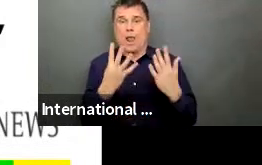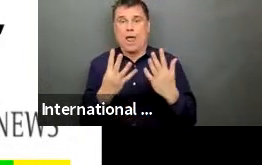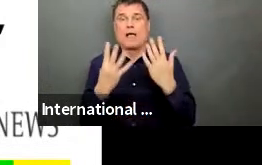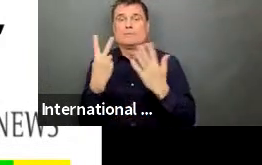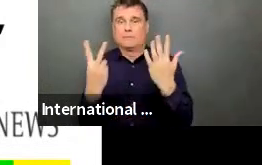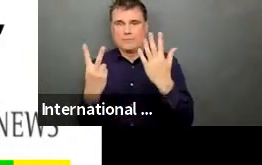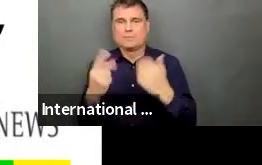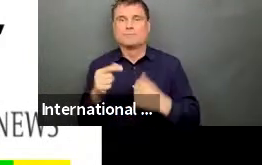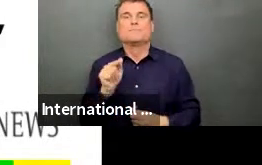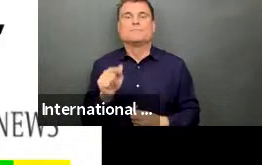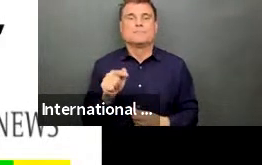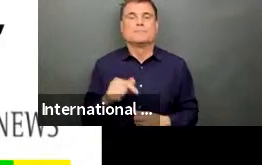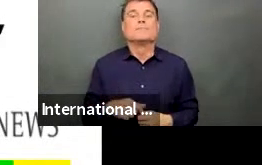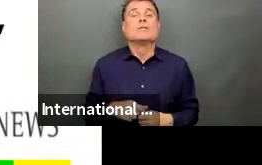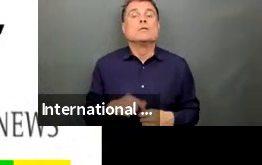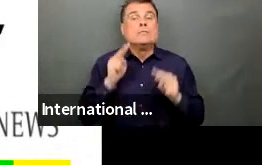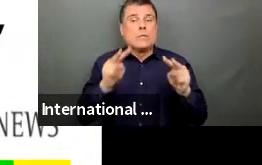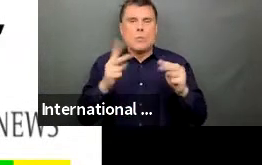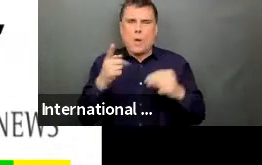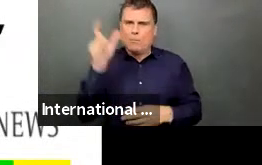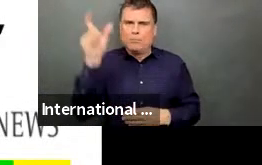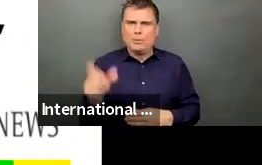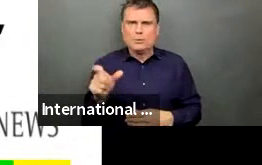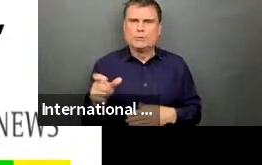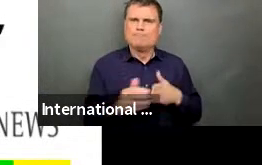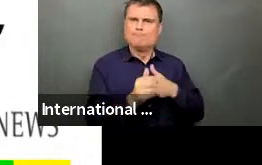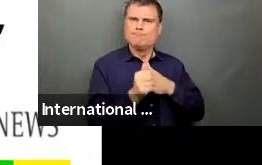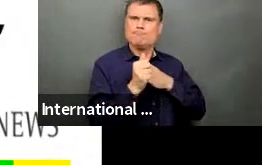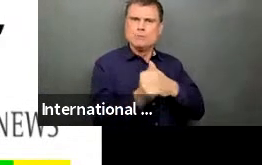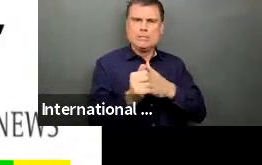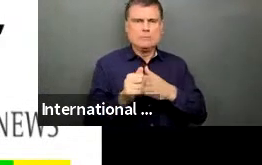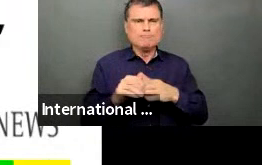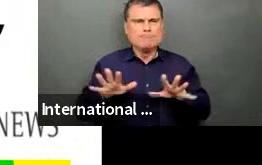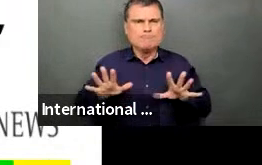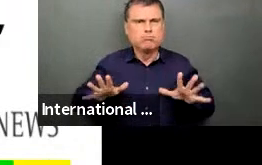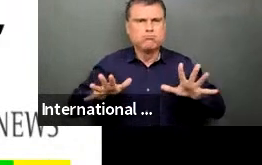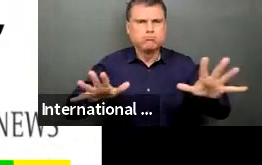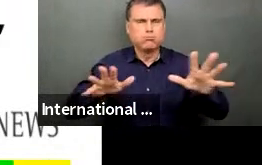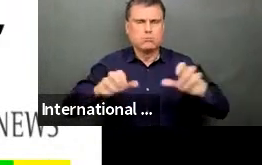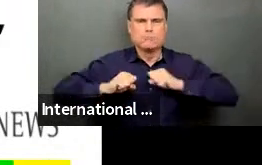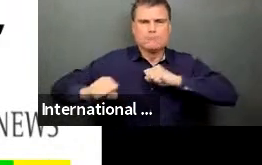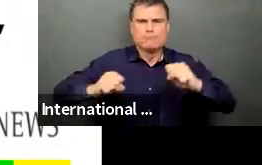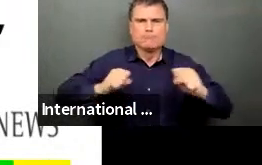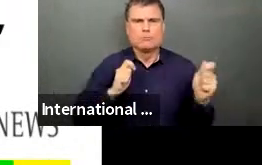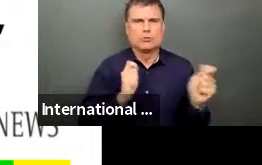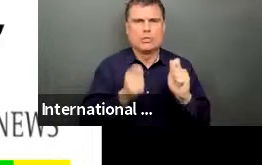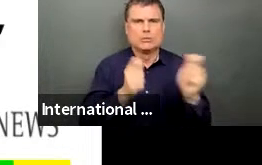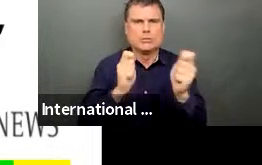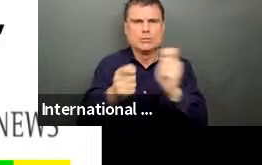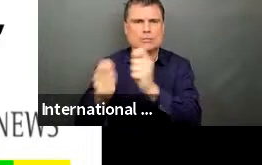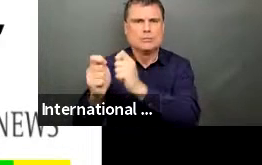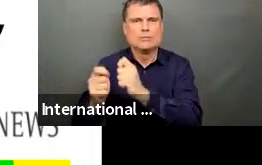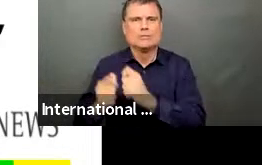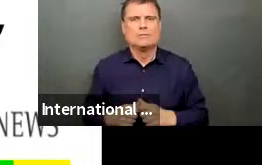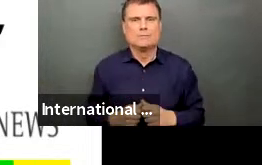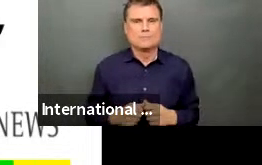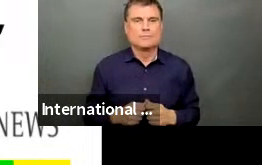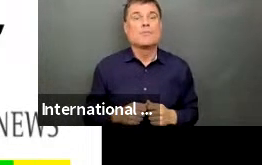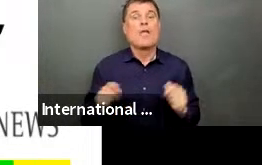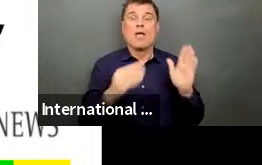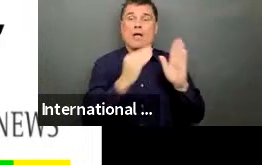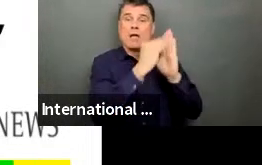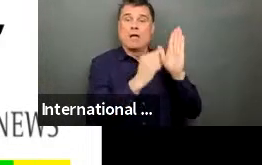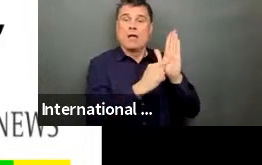the movement. Solving sex-selective abortions and the revision of the family law were